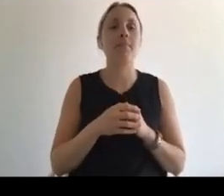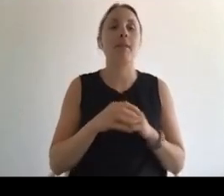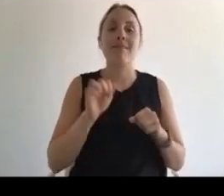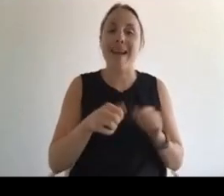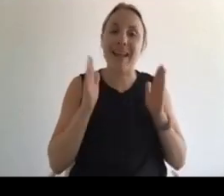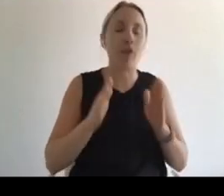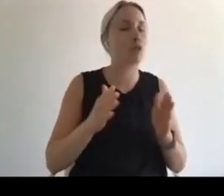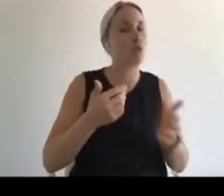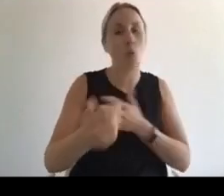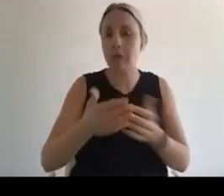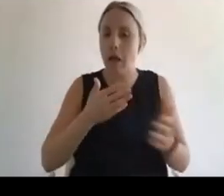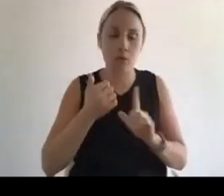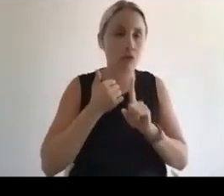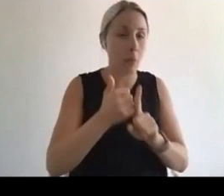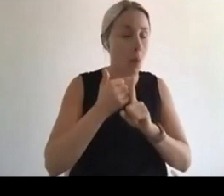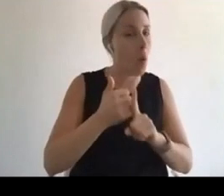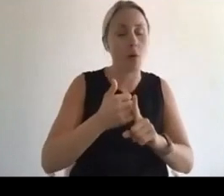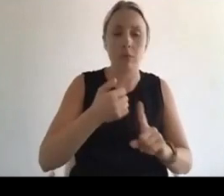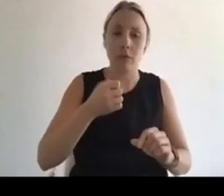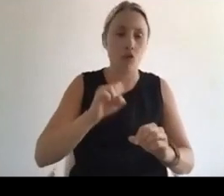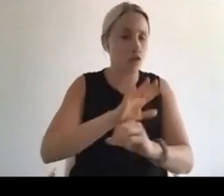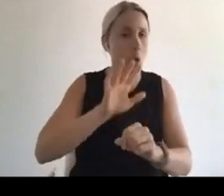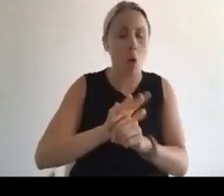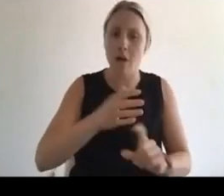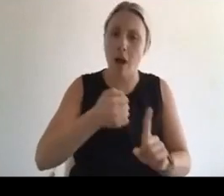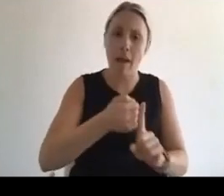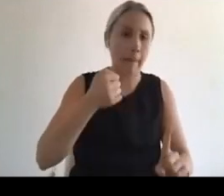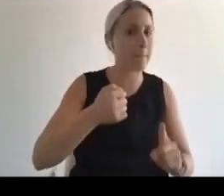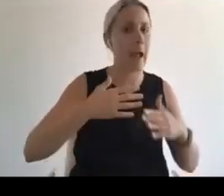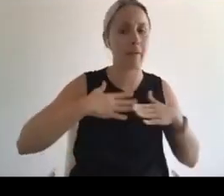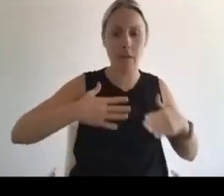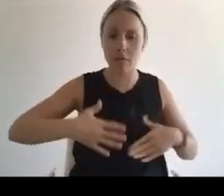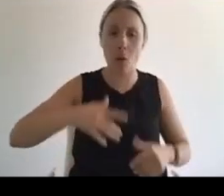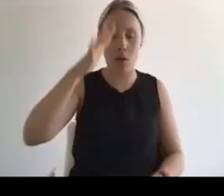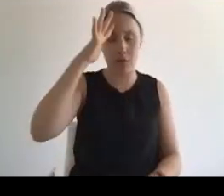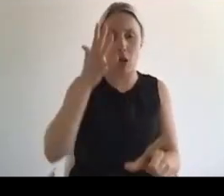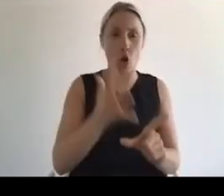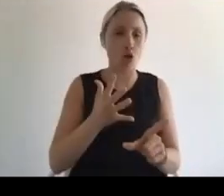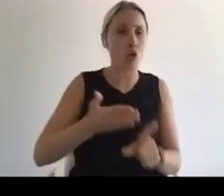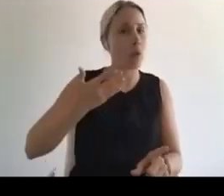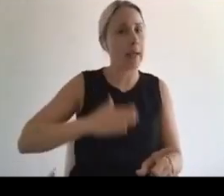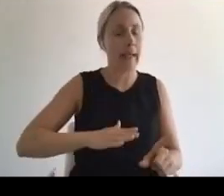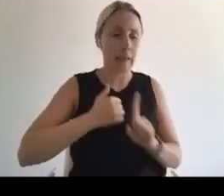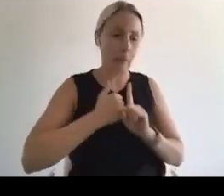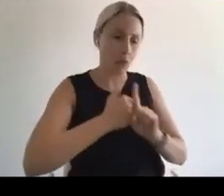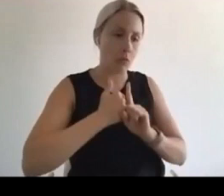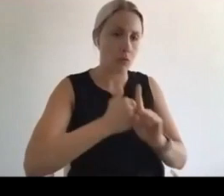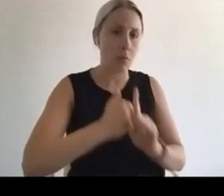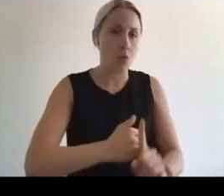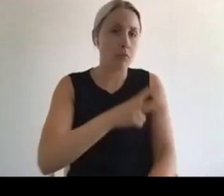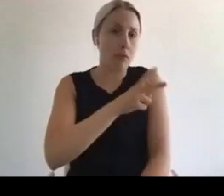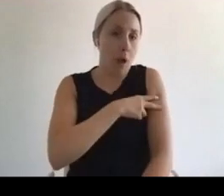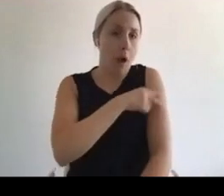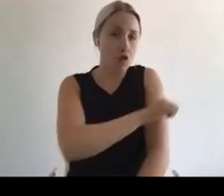with the physical and psychological needs of the nursing staff, and trying